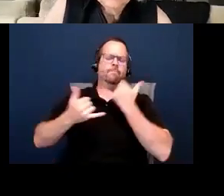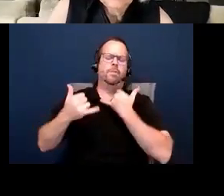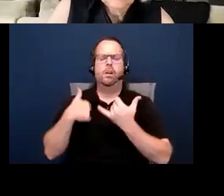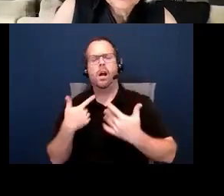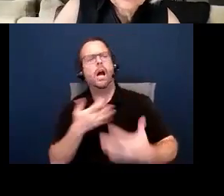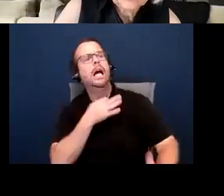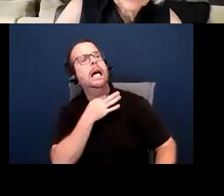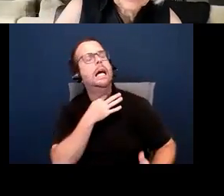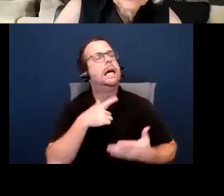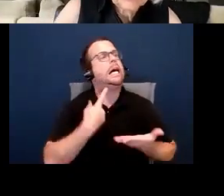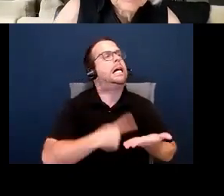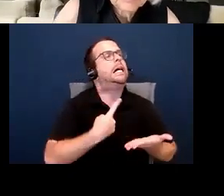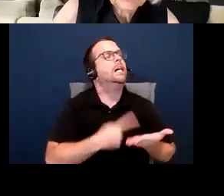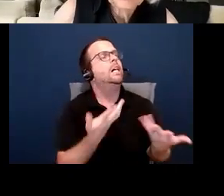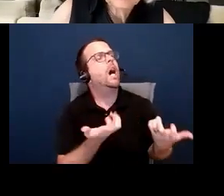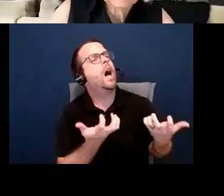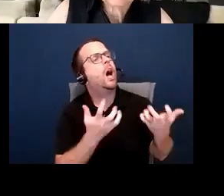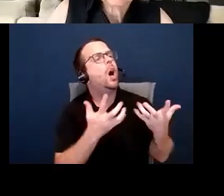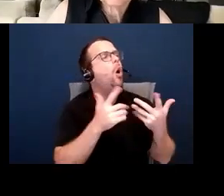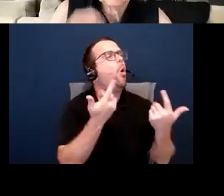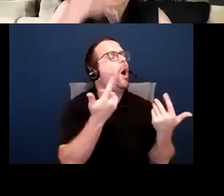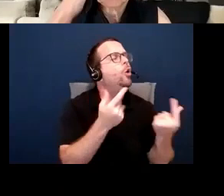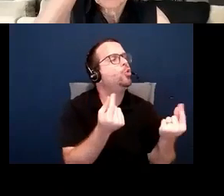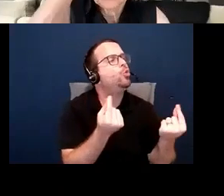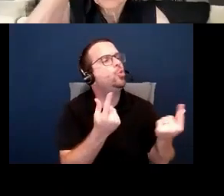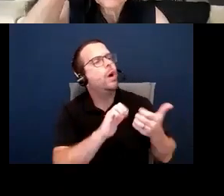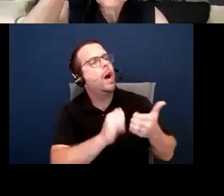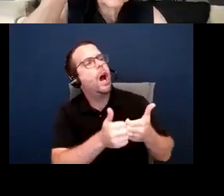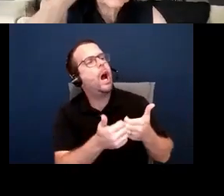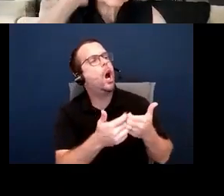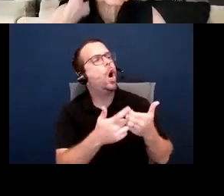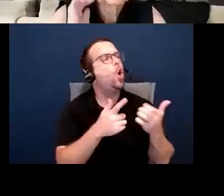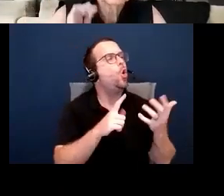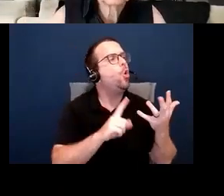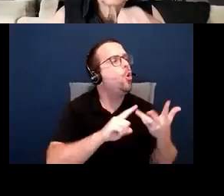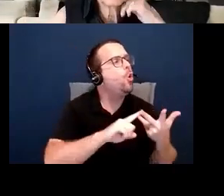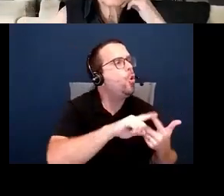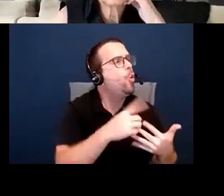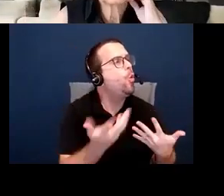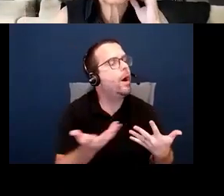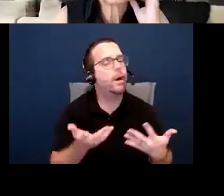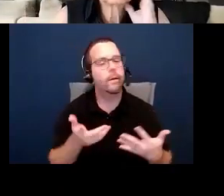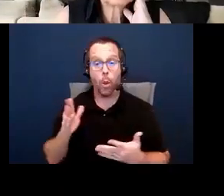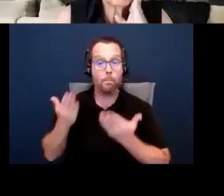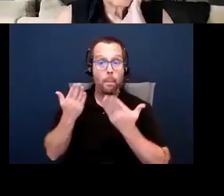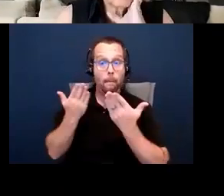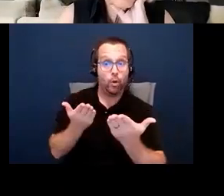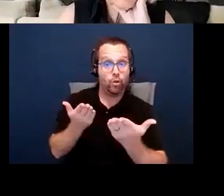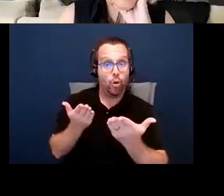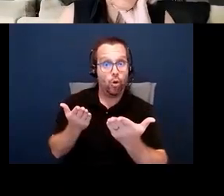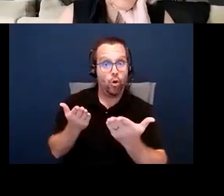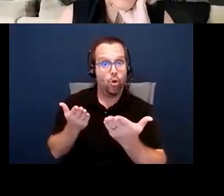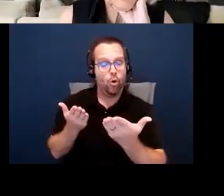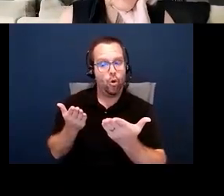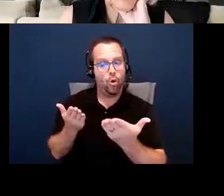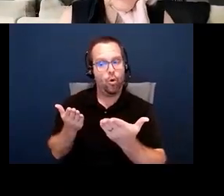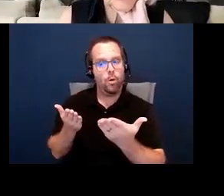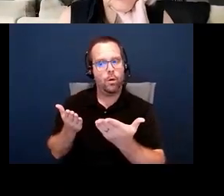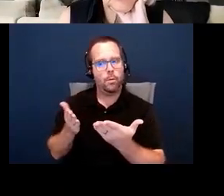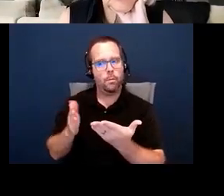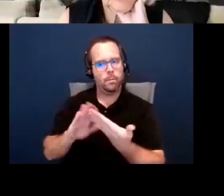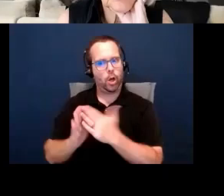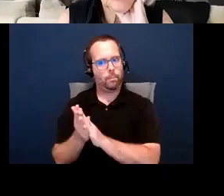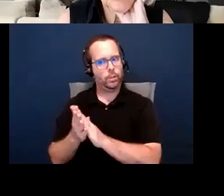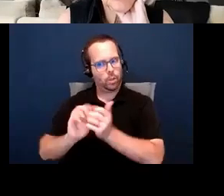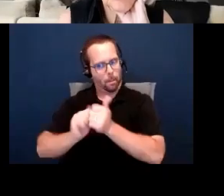this, want to know what is it that they need to do so their proposal is competitive and may be selected. The first thing I